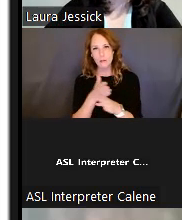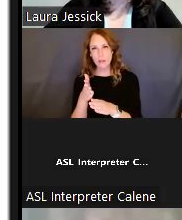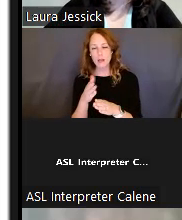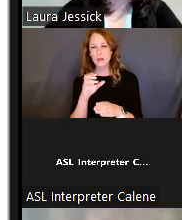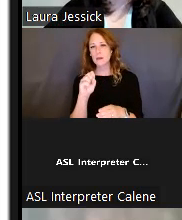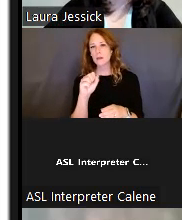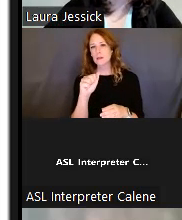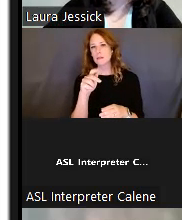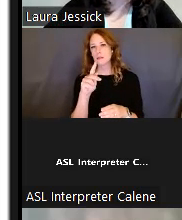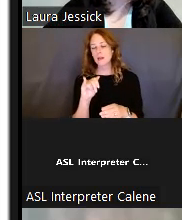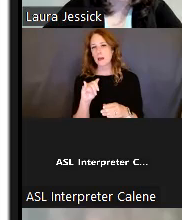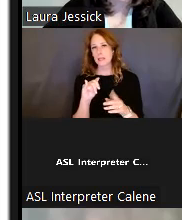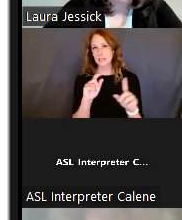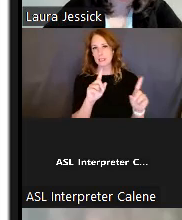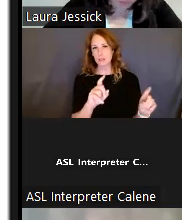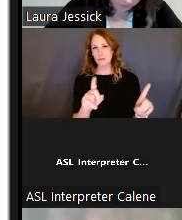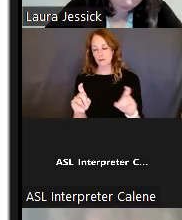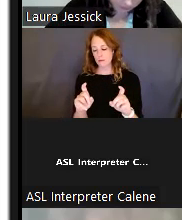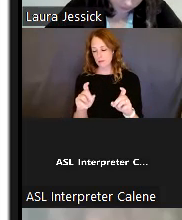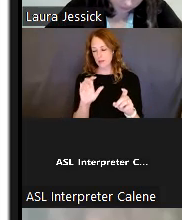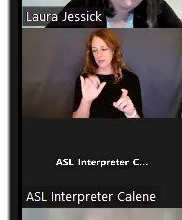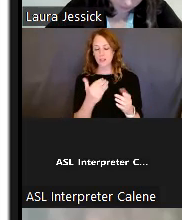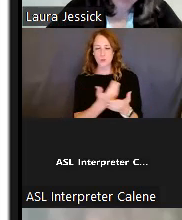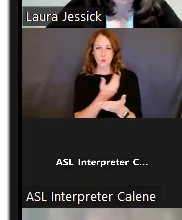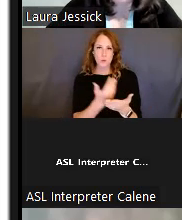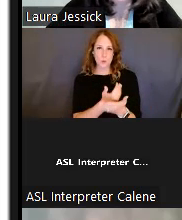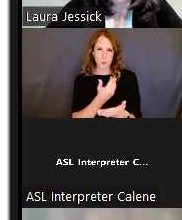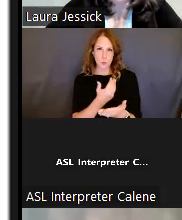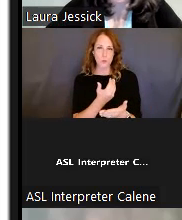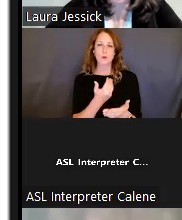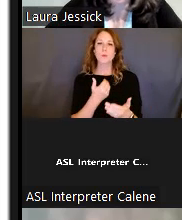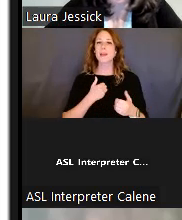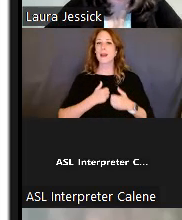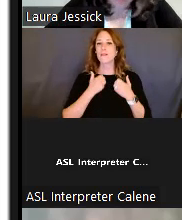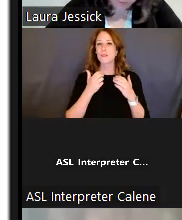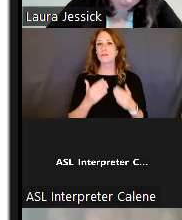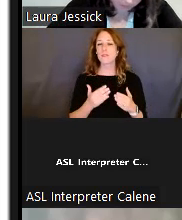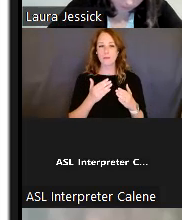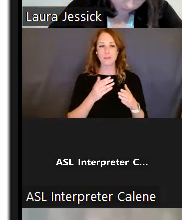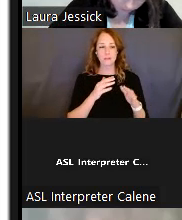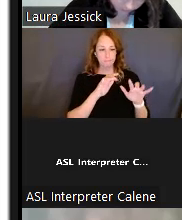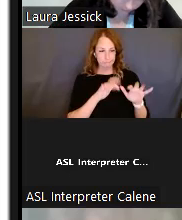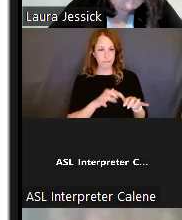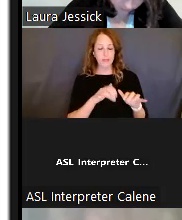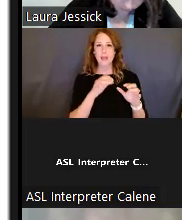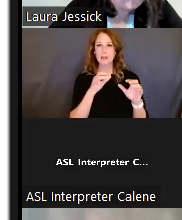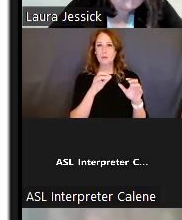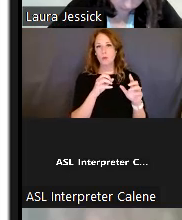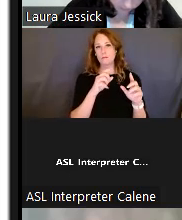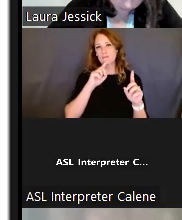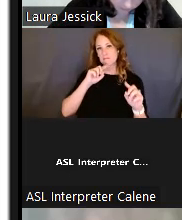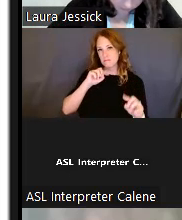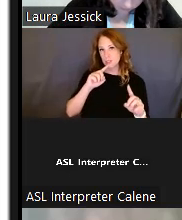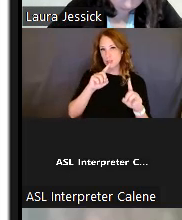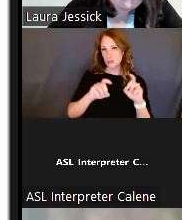something new. We are getting, survivors that are completing the survey, and we appreciate their feedback because, again,